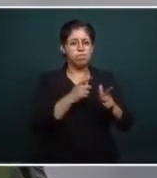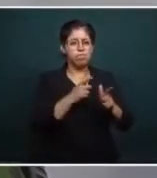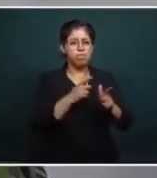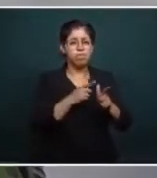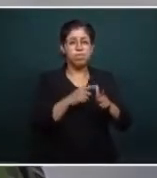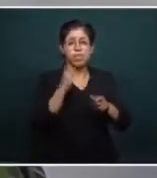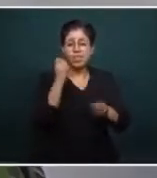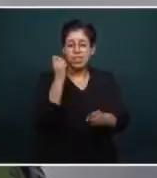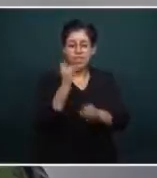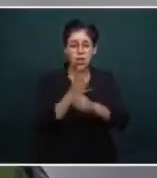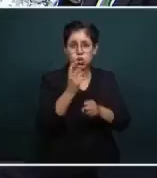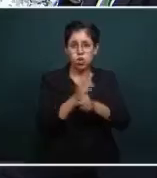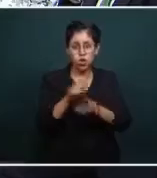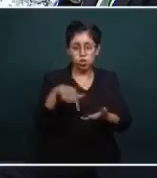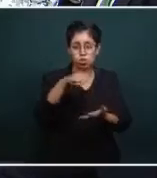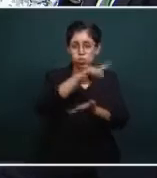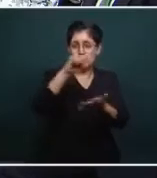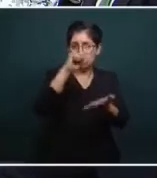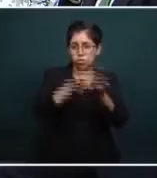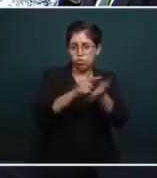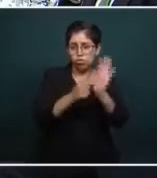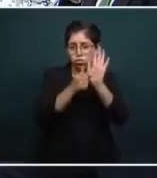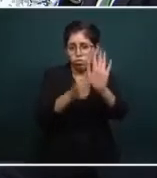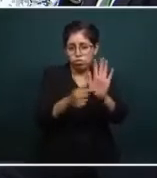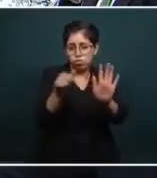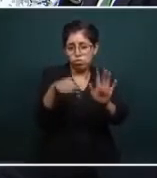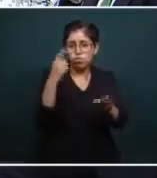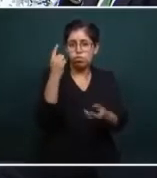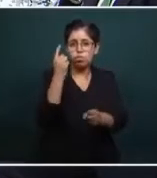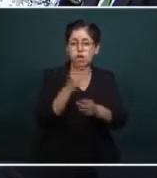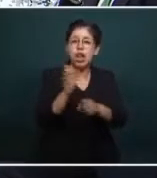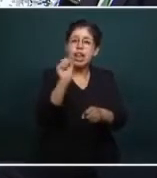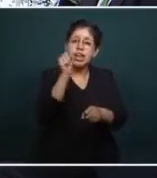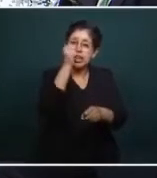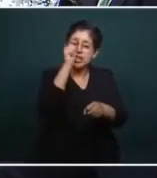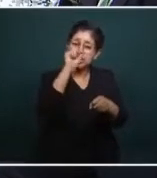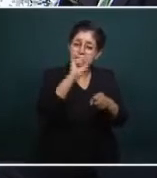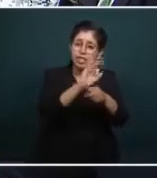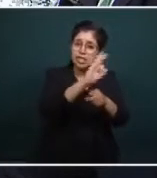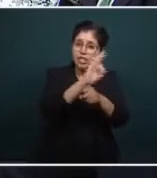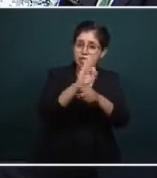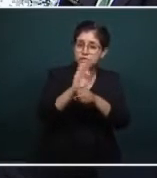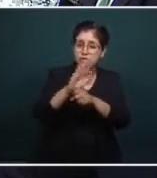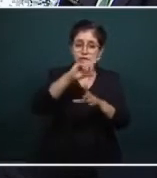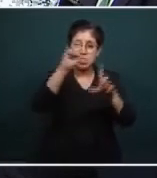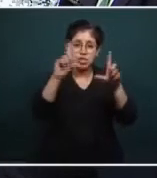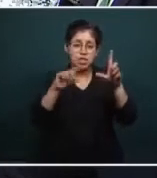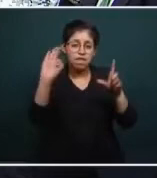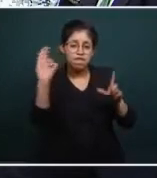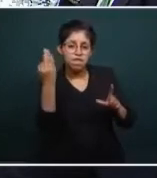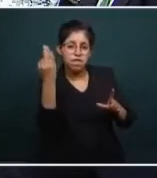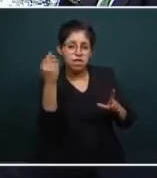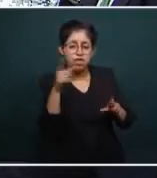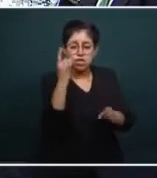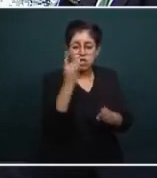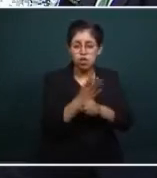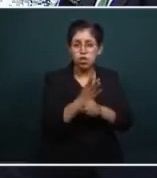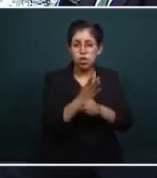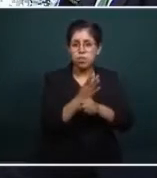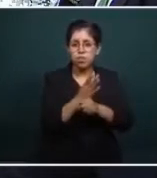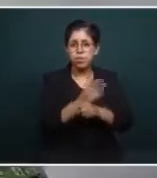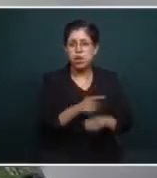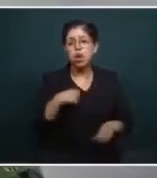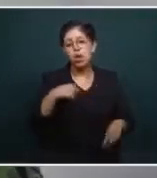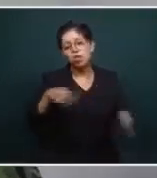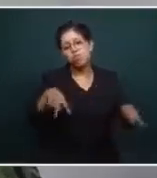de procedures adquisición que for tenemos acquisition para for fuerzas the forces, estatales, for fuerzas state municipales, forces, para